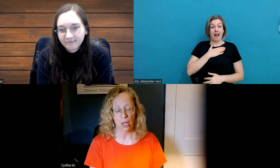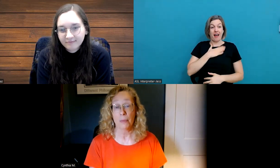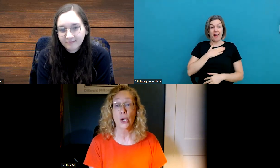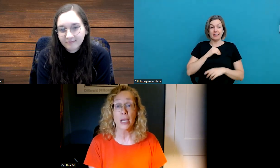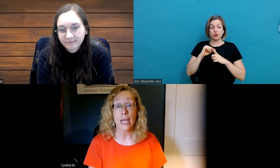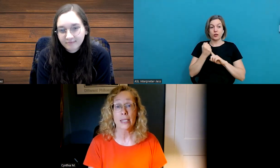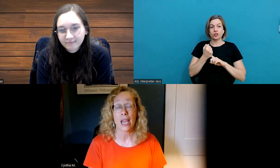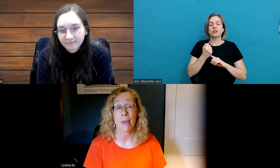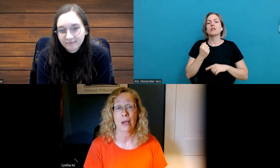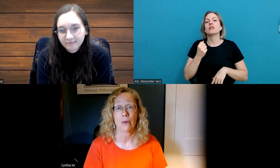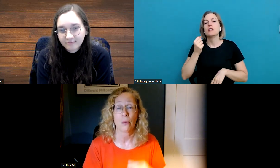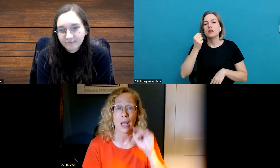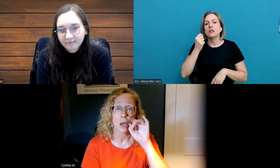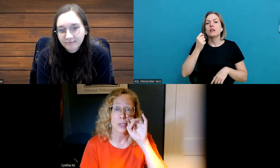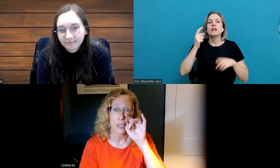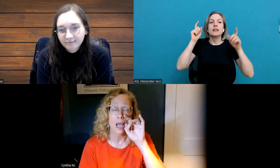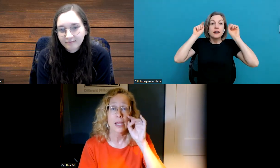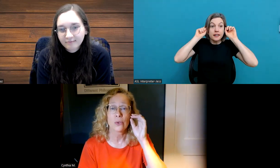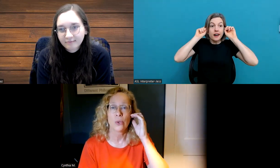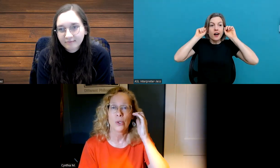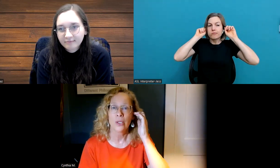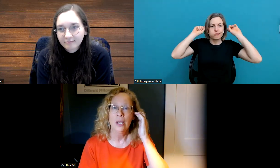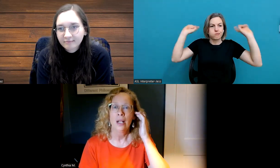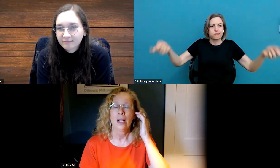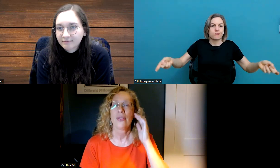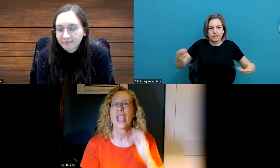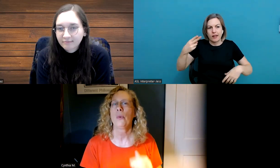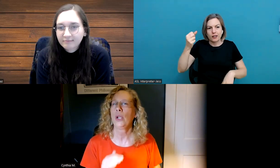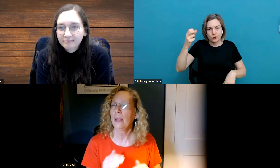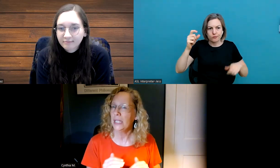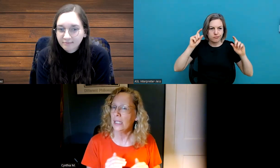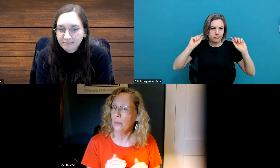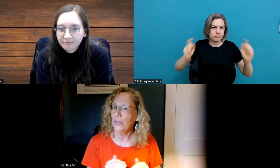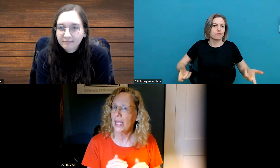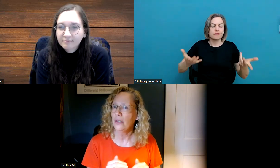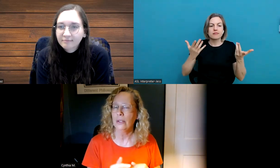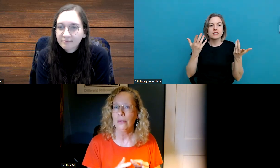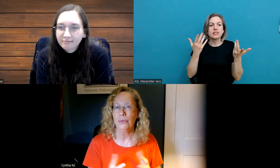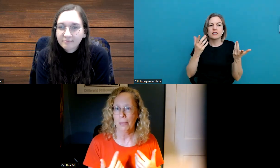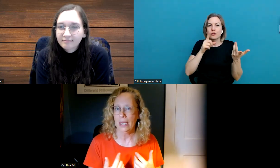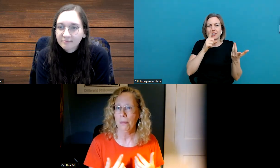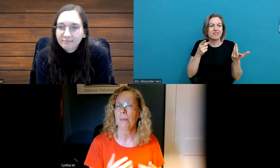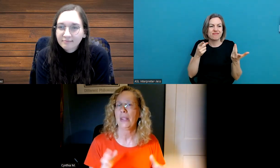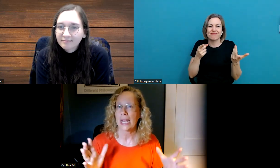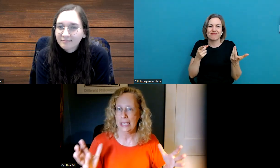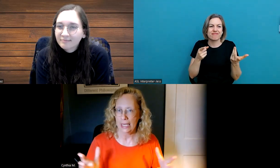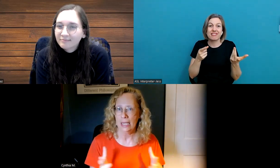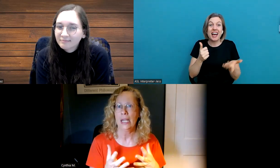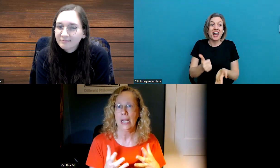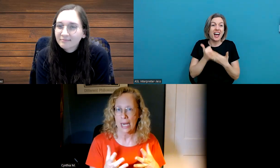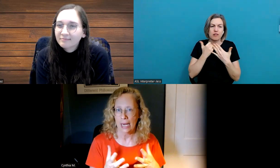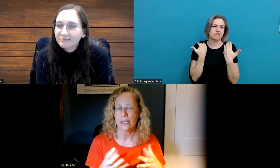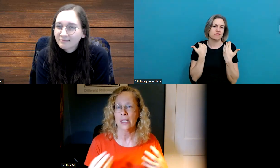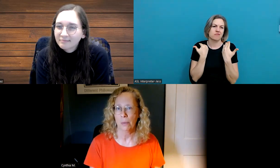through, hearing aids came out when I was in high school. They were limited on what they could do for me, but they